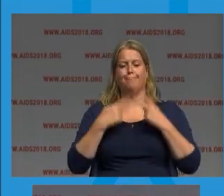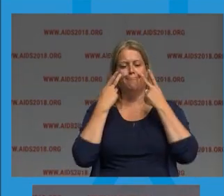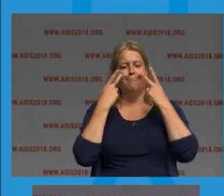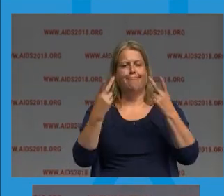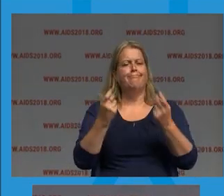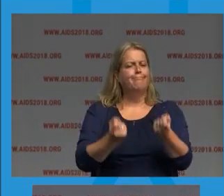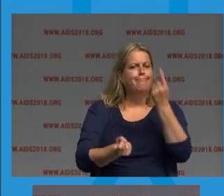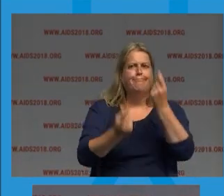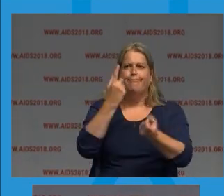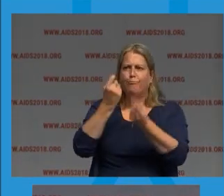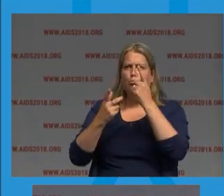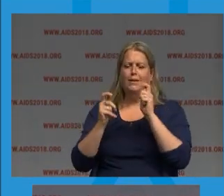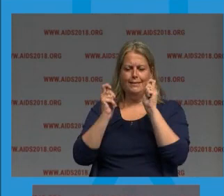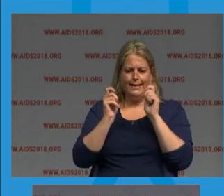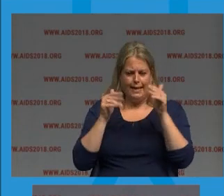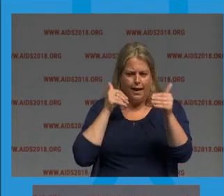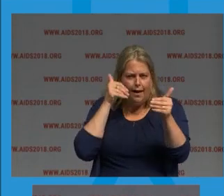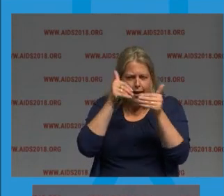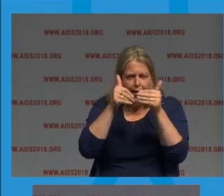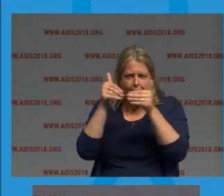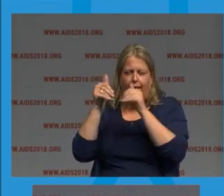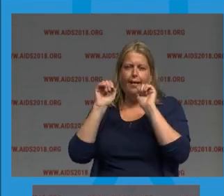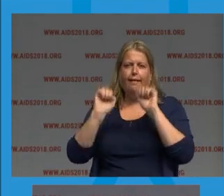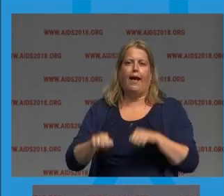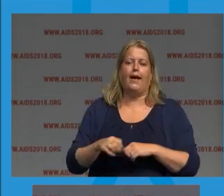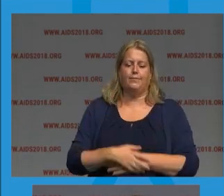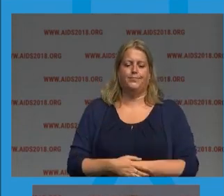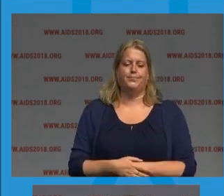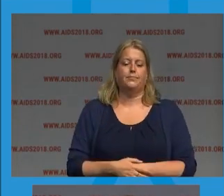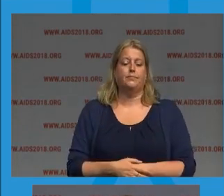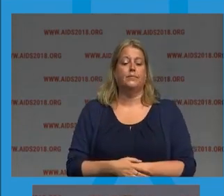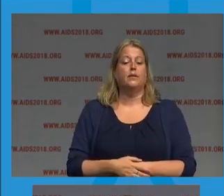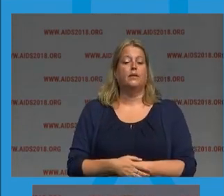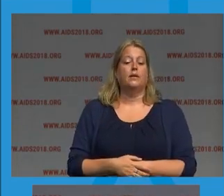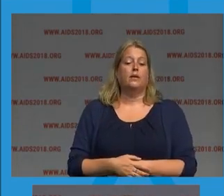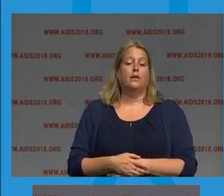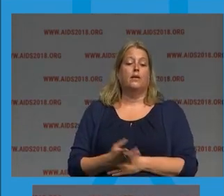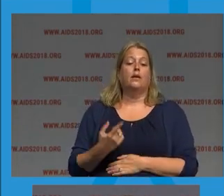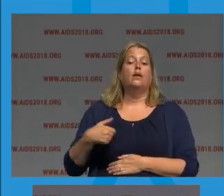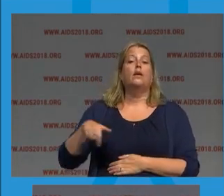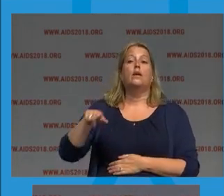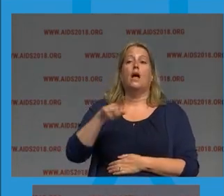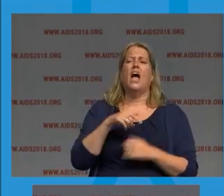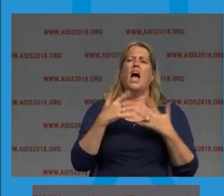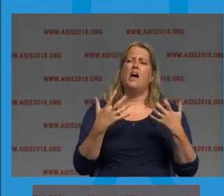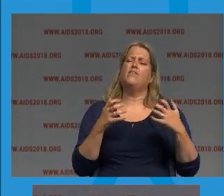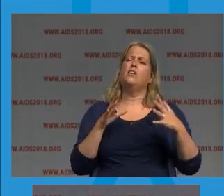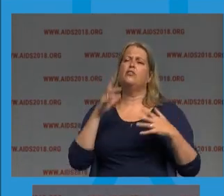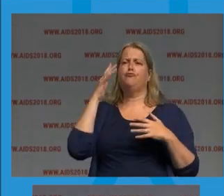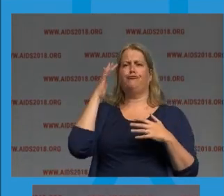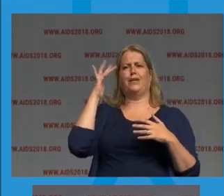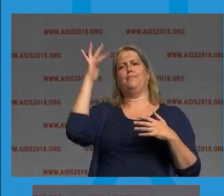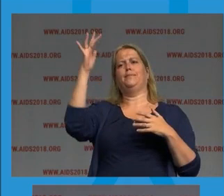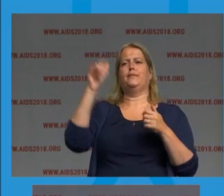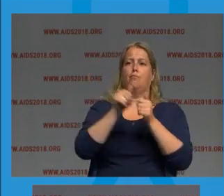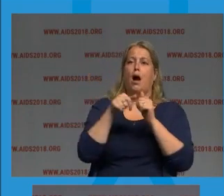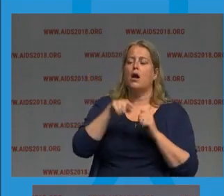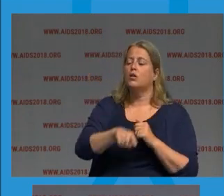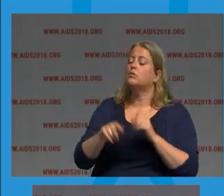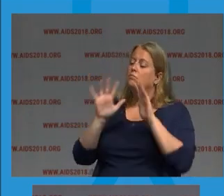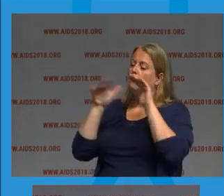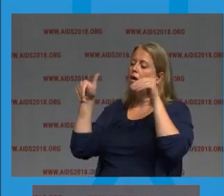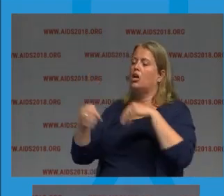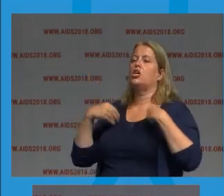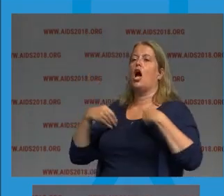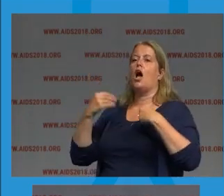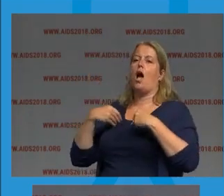data that evaluated this a little bit more closely. Because they're our DREAMS partner, so they address the needs of adolescent girls and young women,